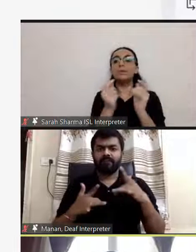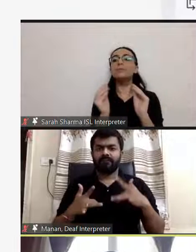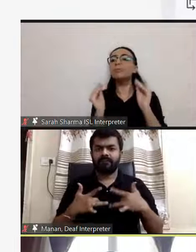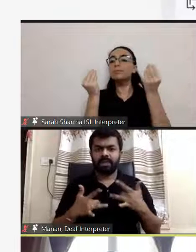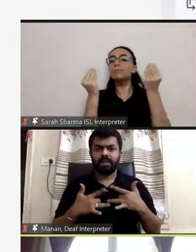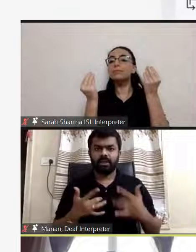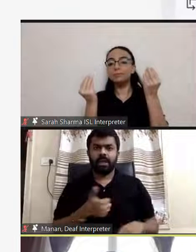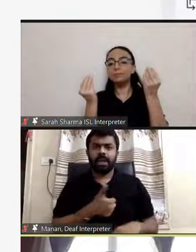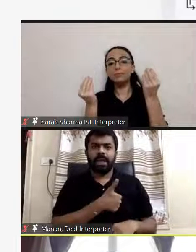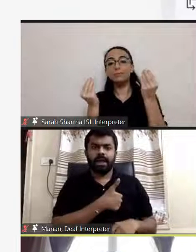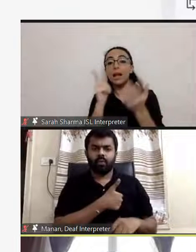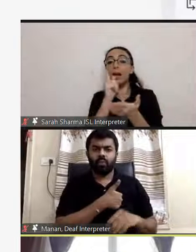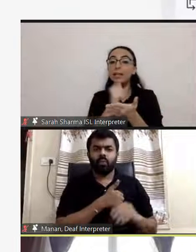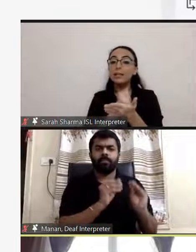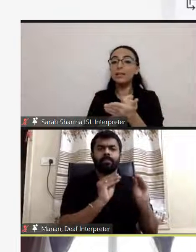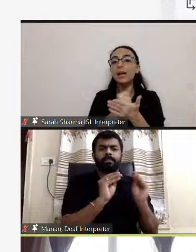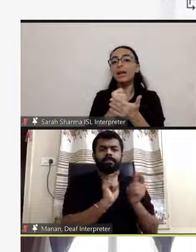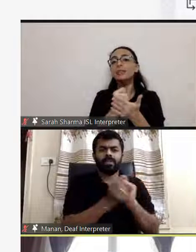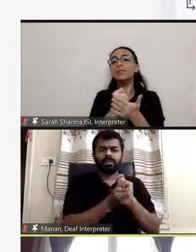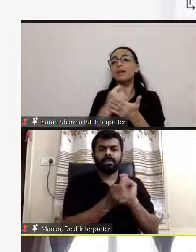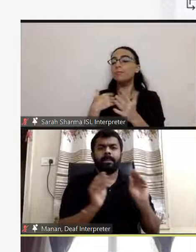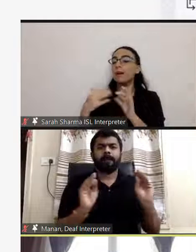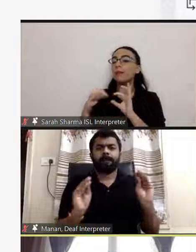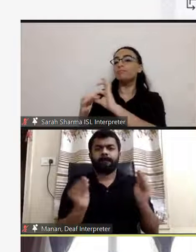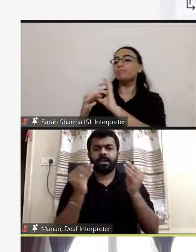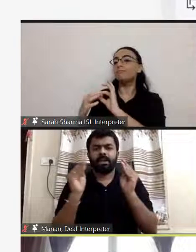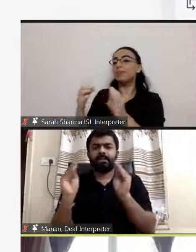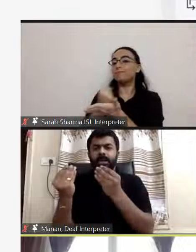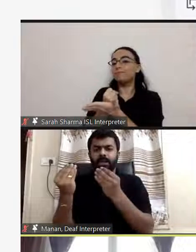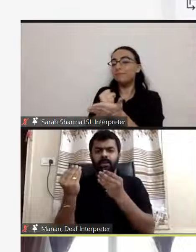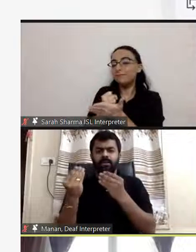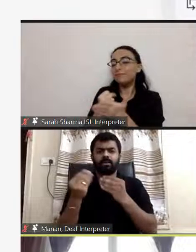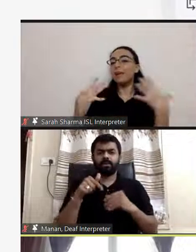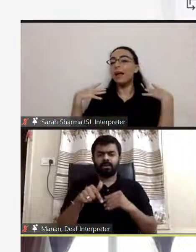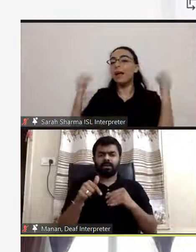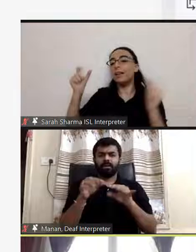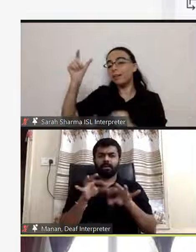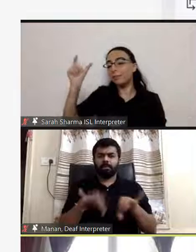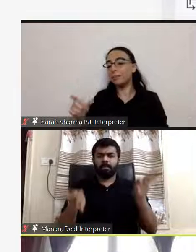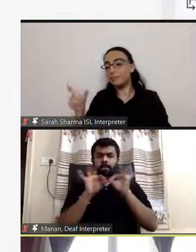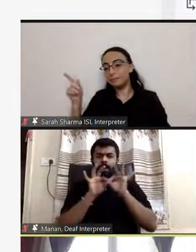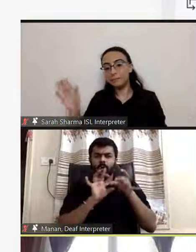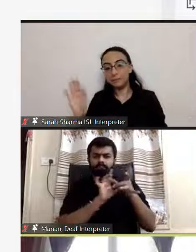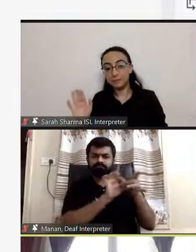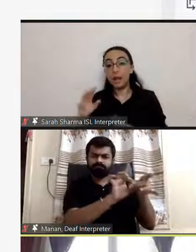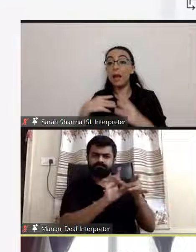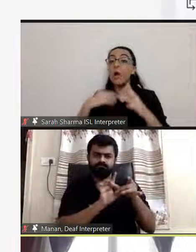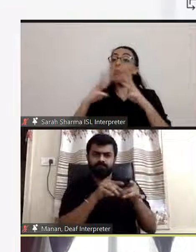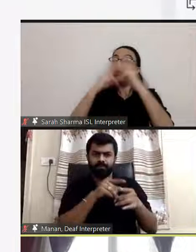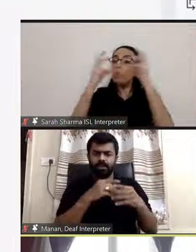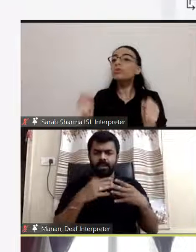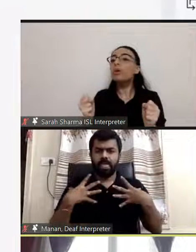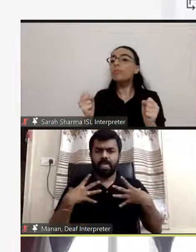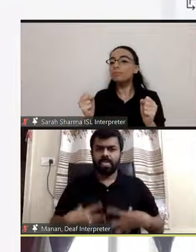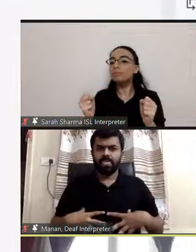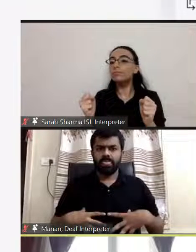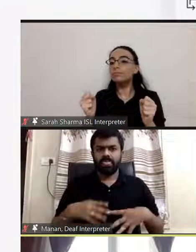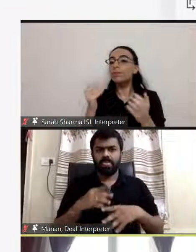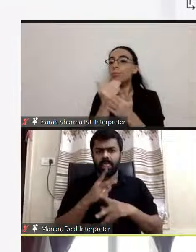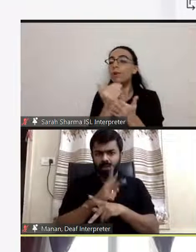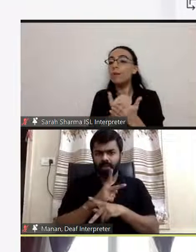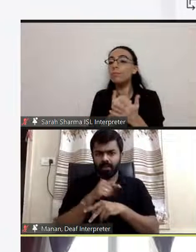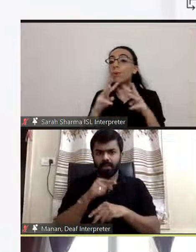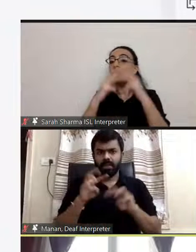build trust of the traditional healer themselves by conducting a workshop. In that workshop, we did